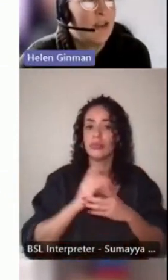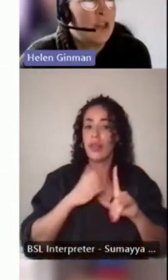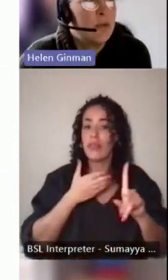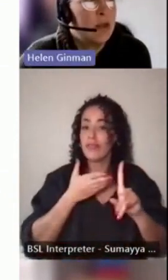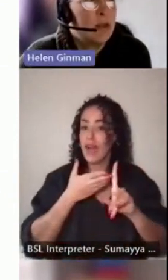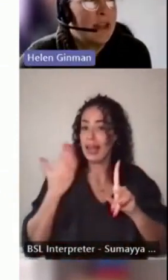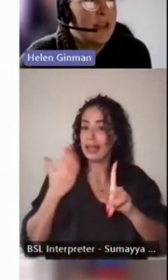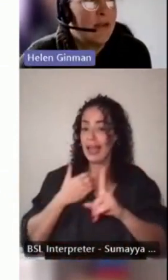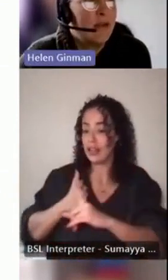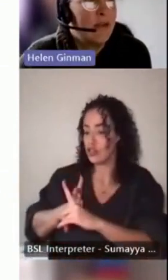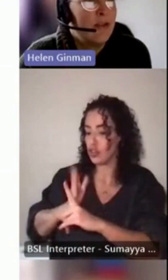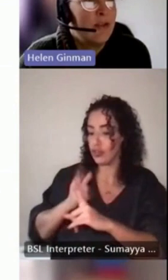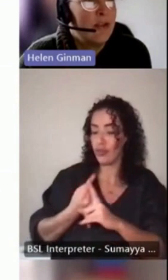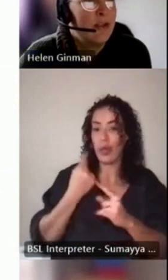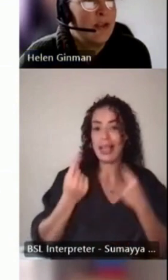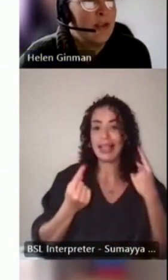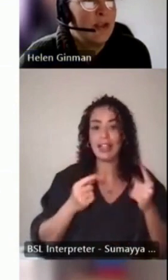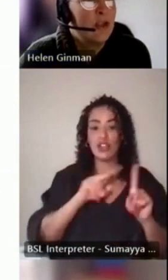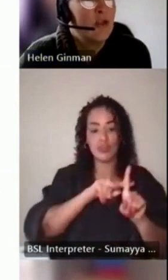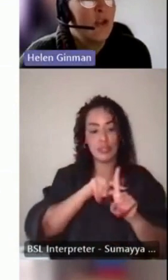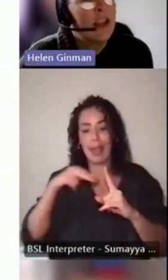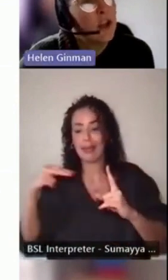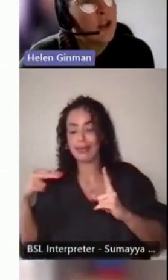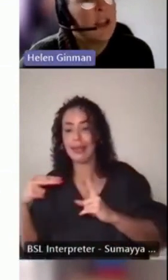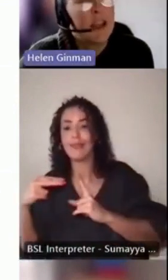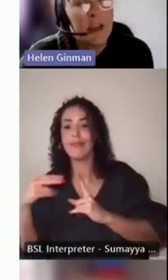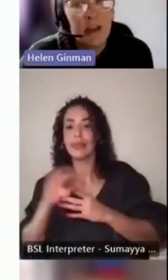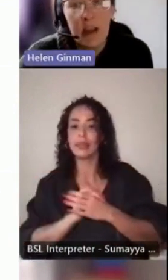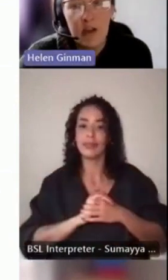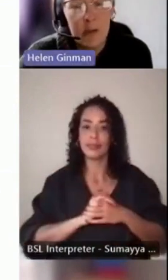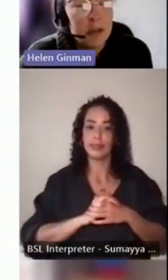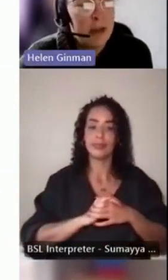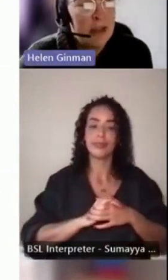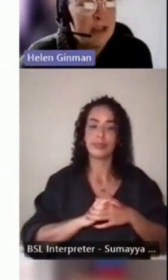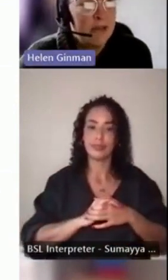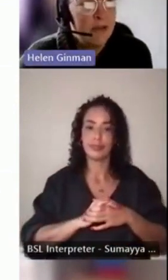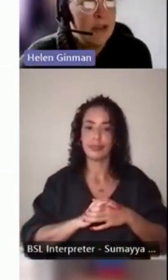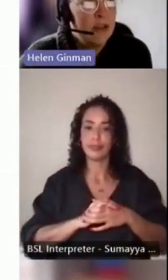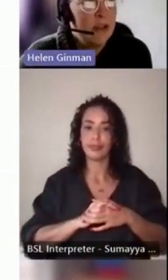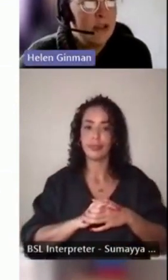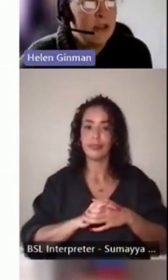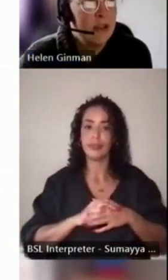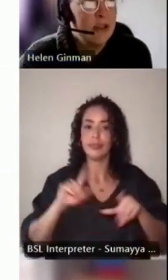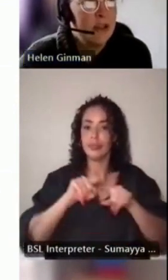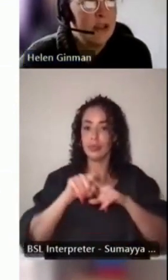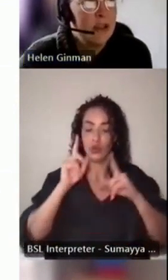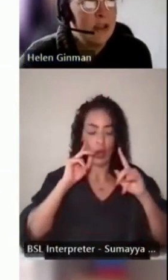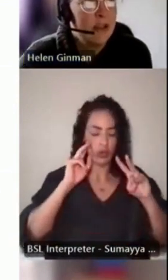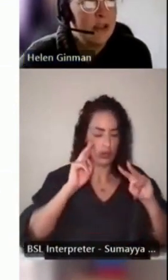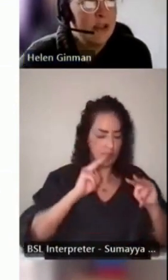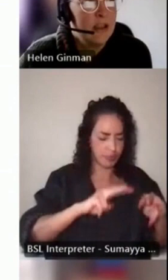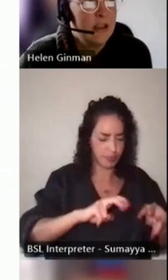Validation of each perspective. Trying and looking at each of the perspectives. Yeah.